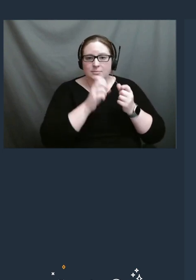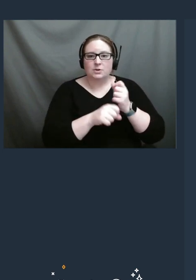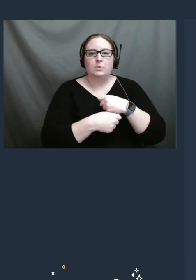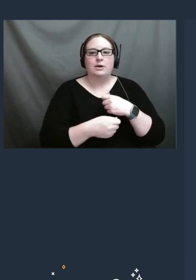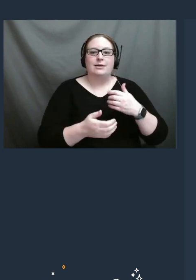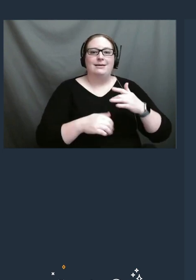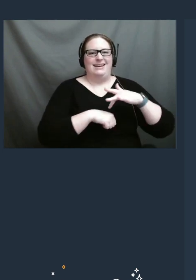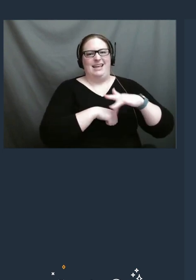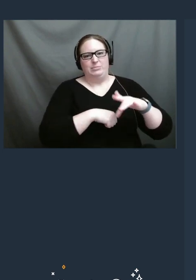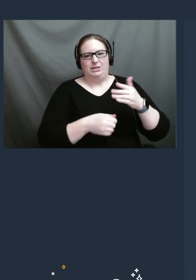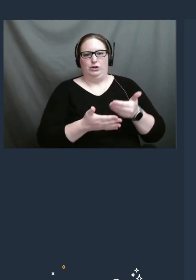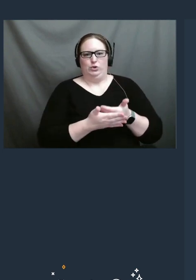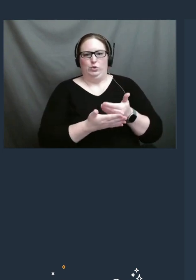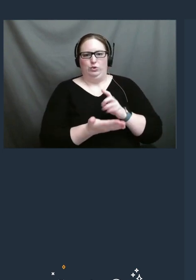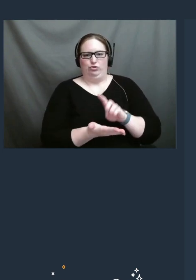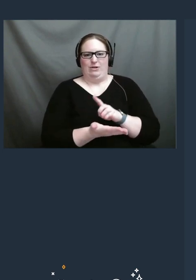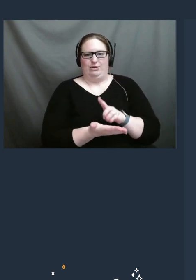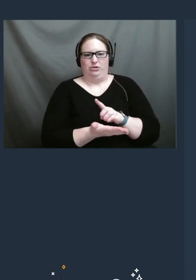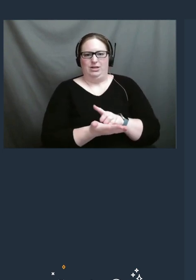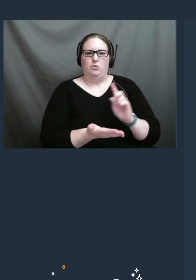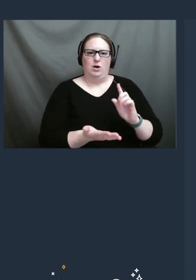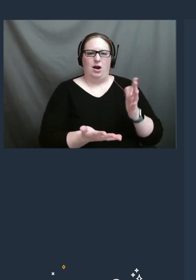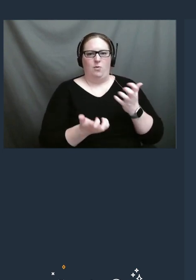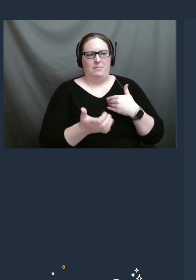directory into which I want my bucket to be mounted.